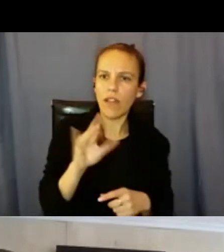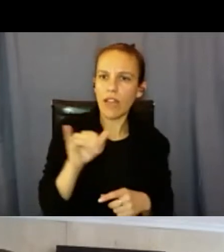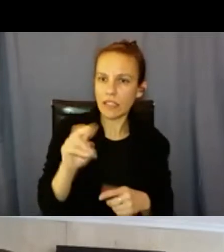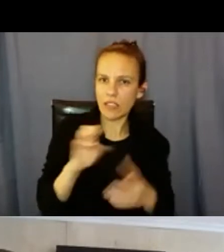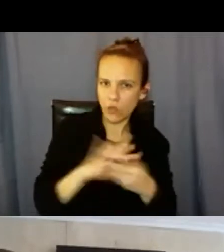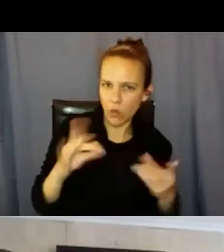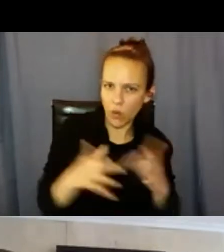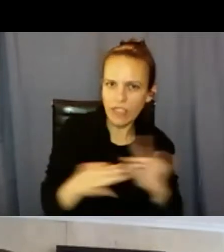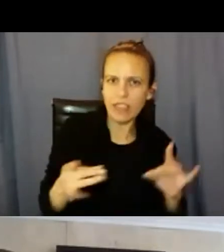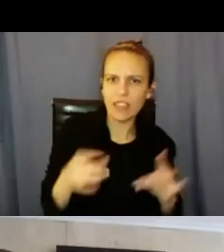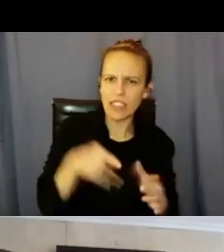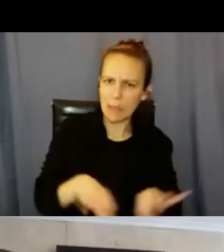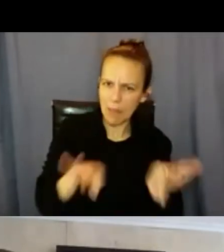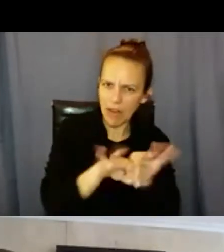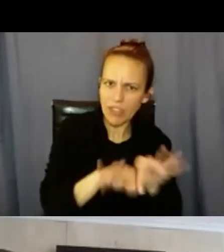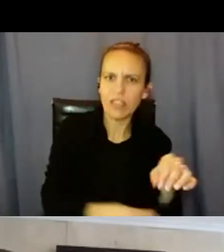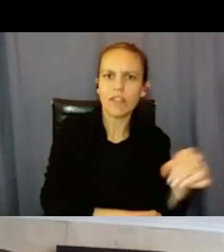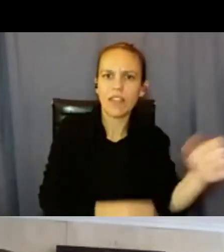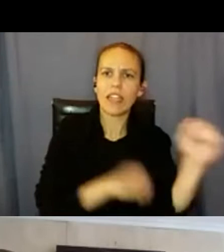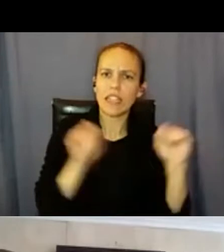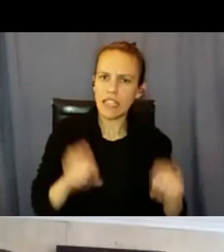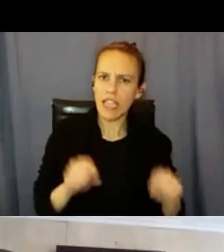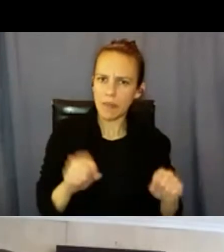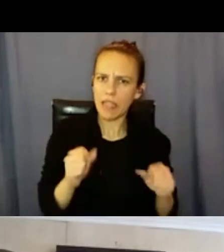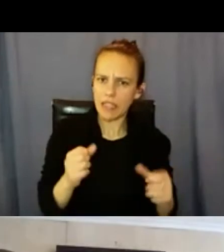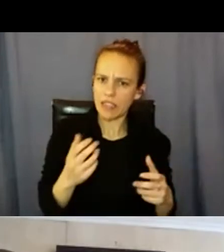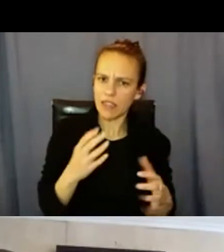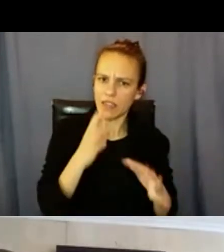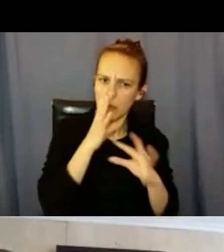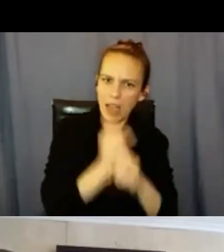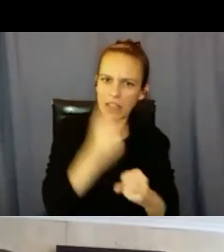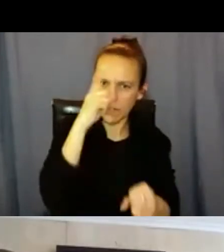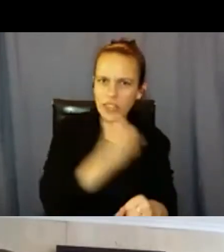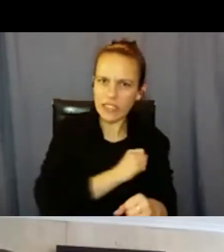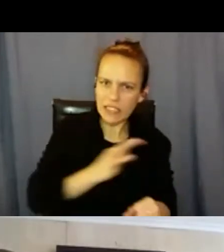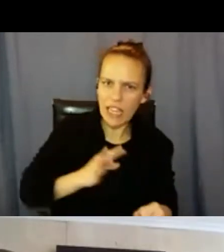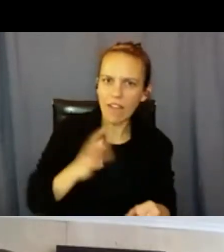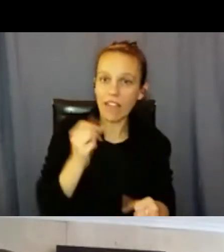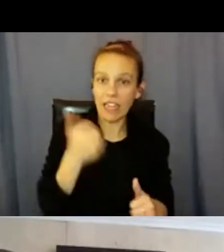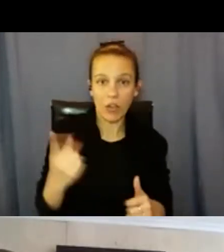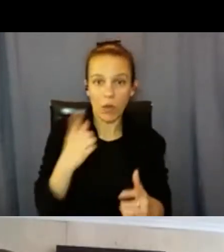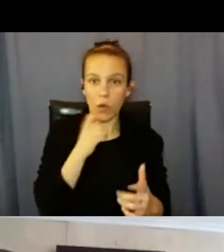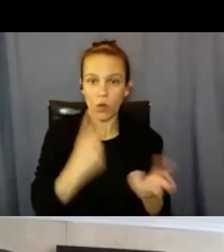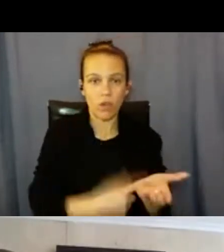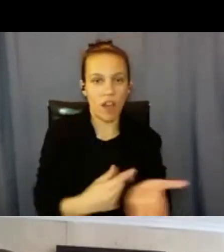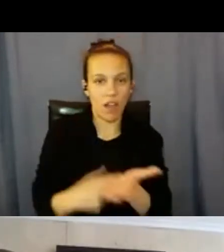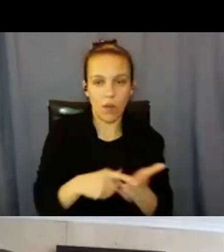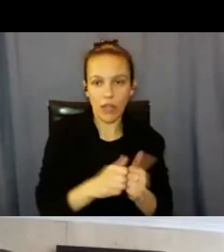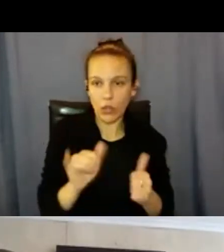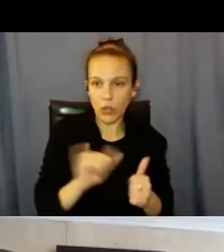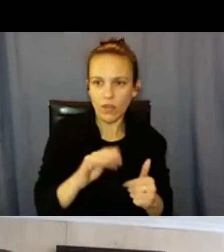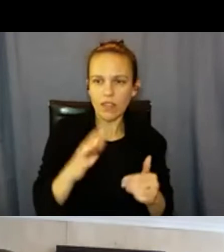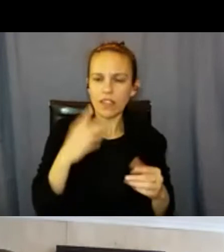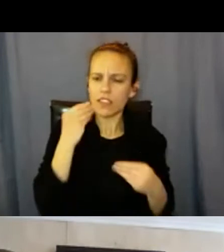imperative, and it can be very compelling for our staff and anybody you really talk to, deciding how you made your decision to